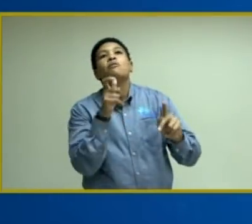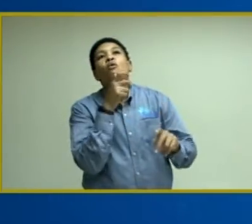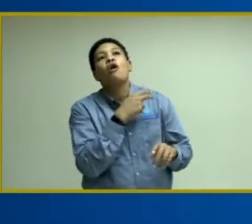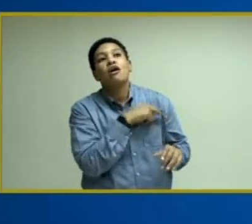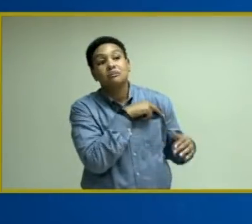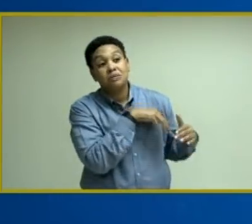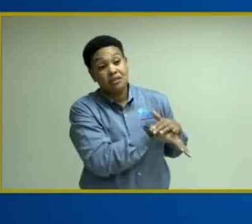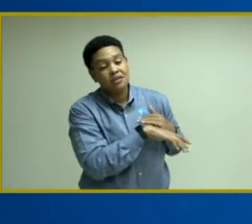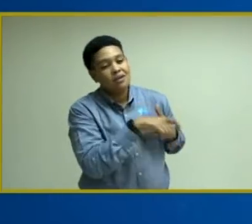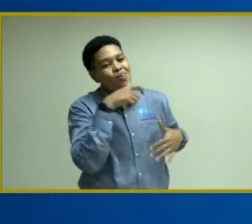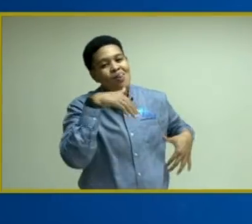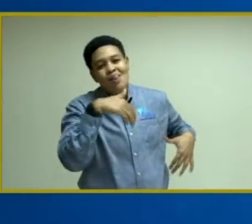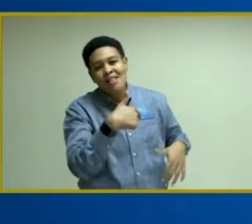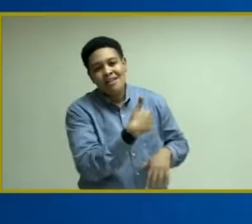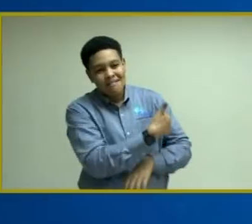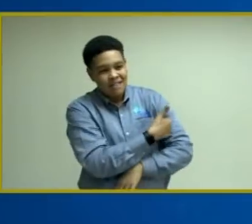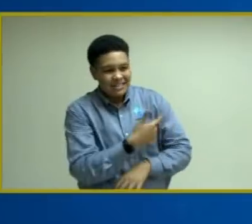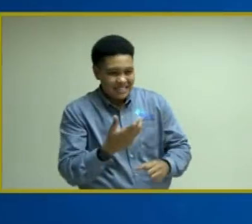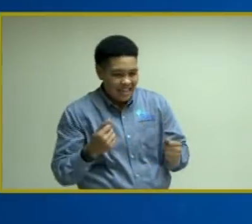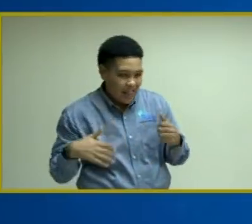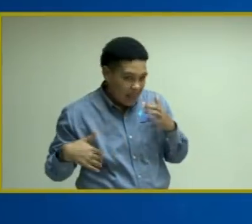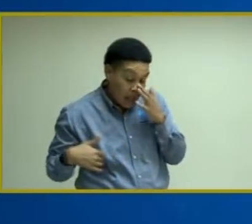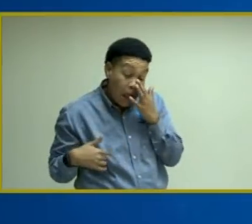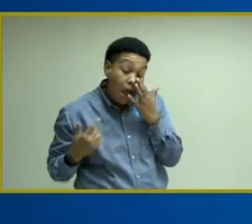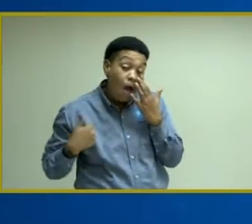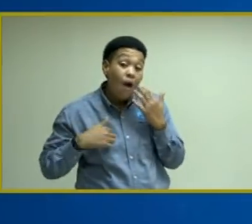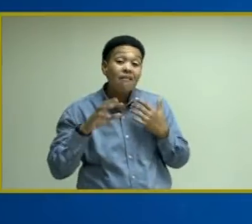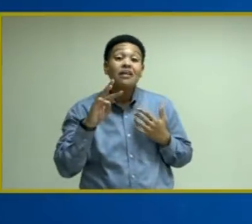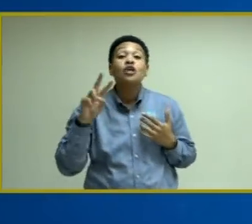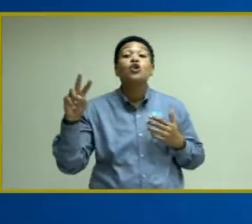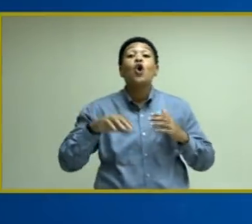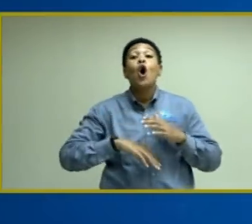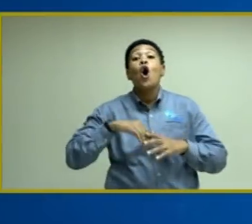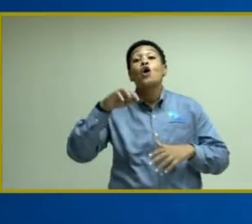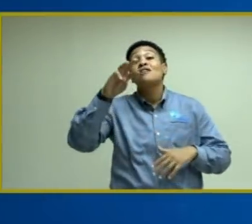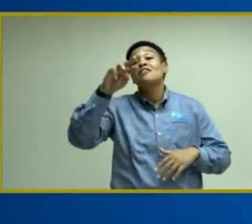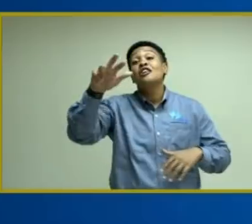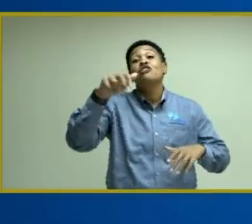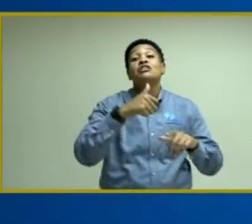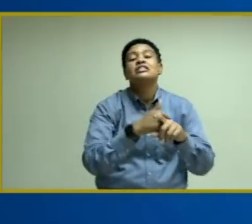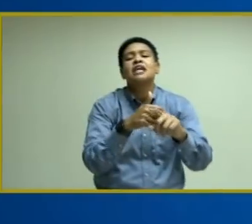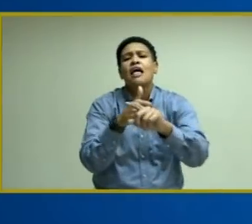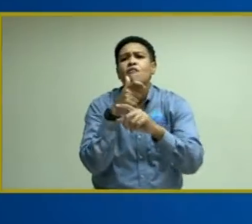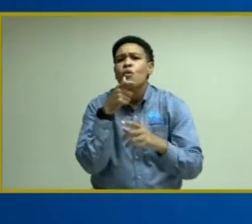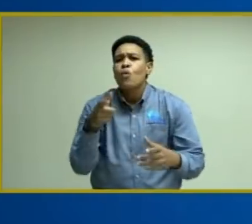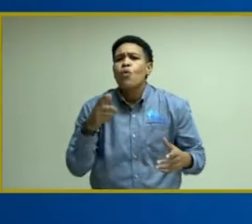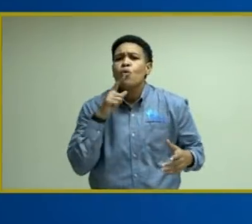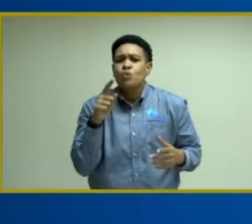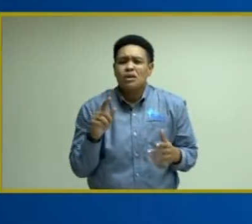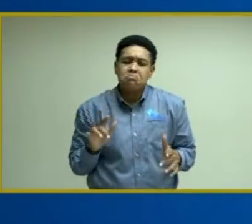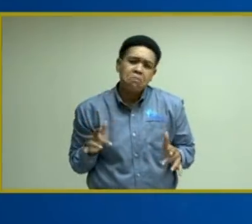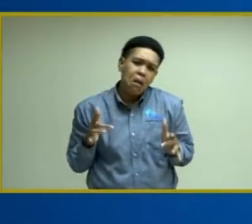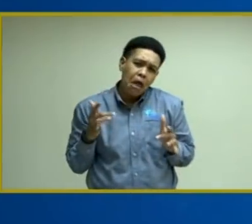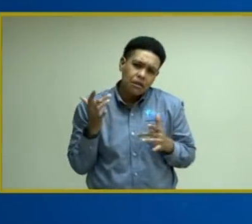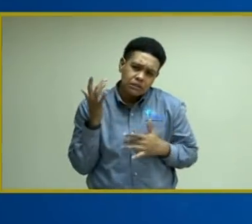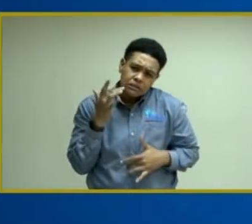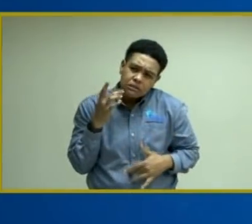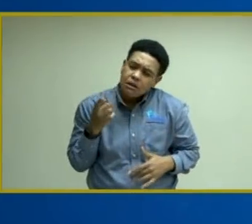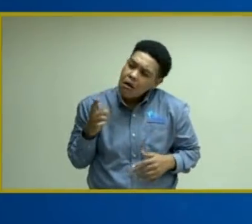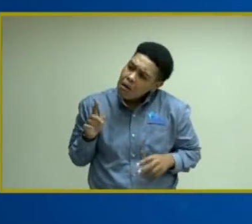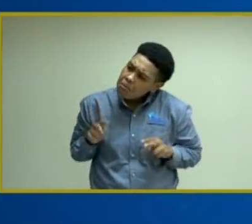are unvaccinated. We had 62 out of 63 who were moderately ill that